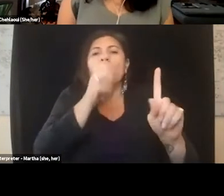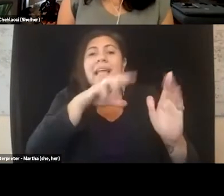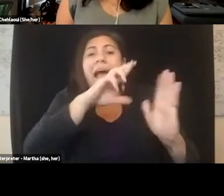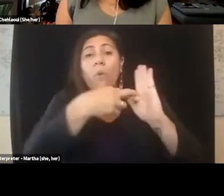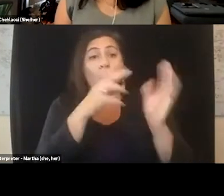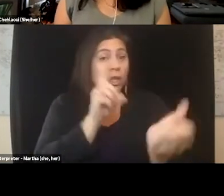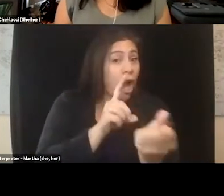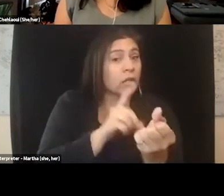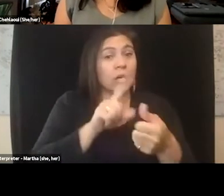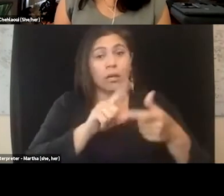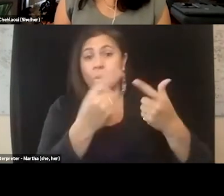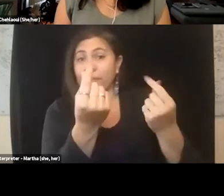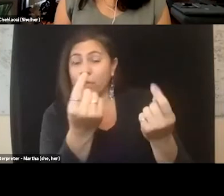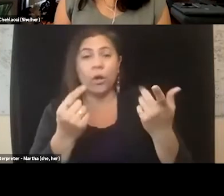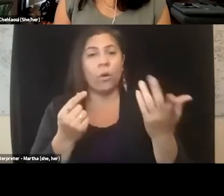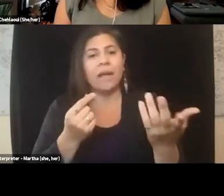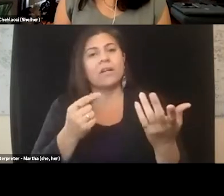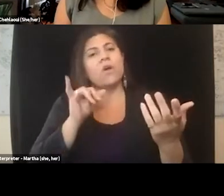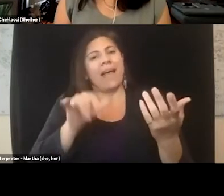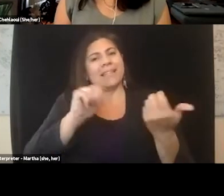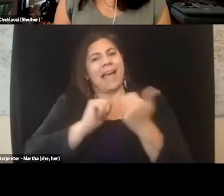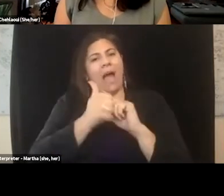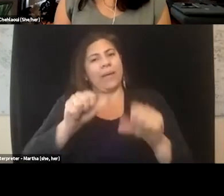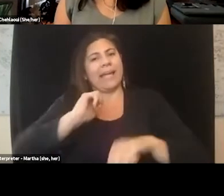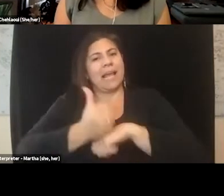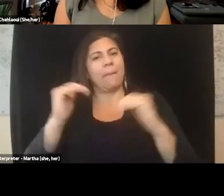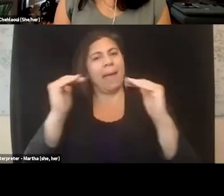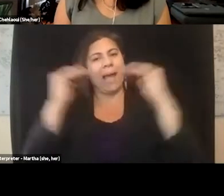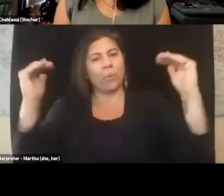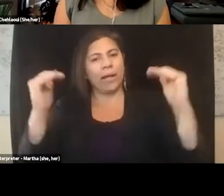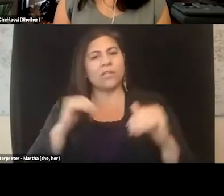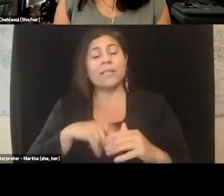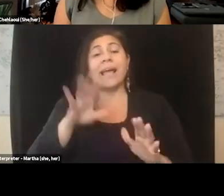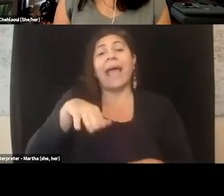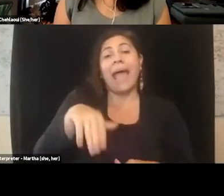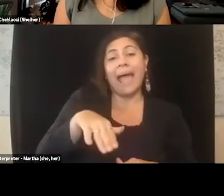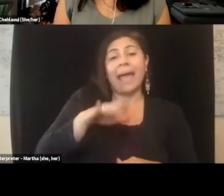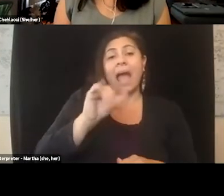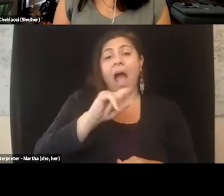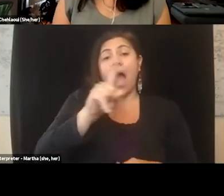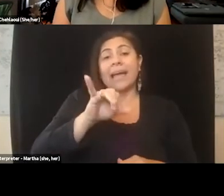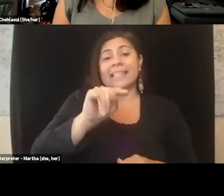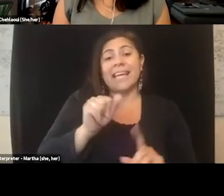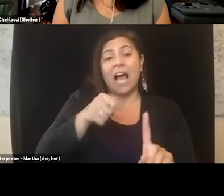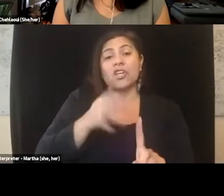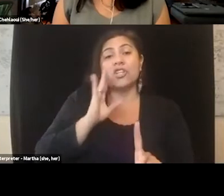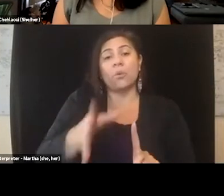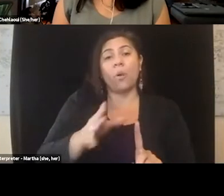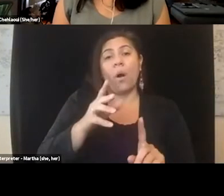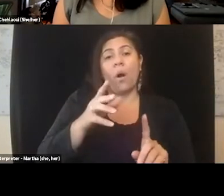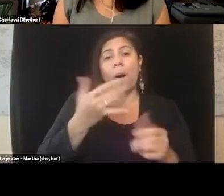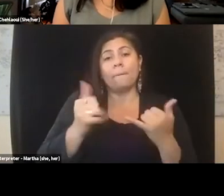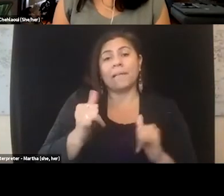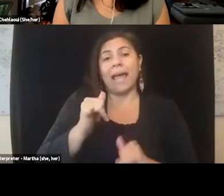people create equity for us in the business, is that, hey, Azita's going to play, you know, Samira in this part, but it has